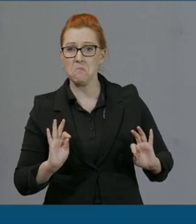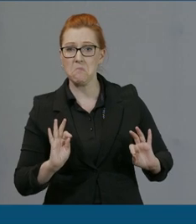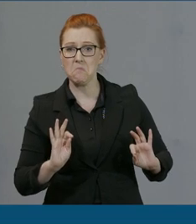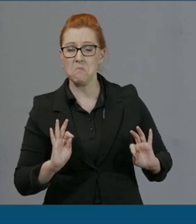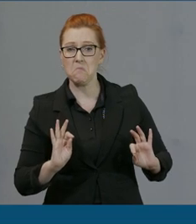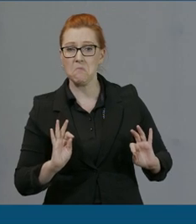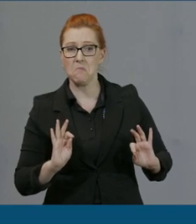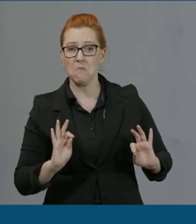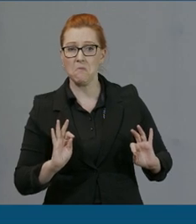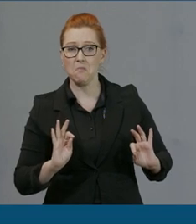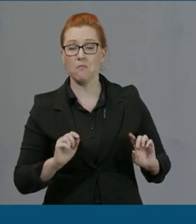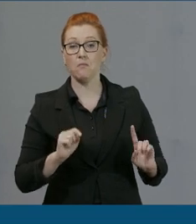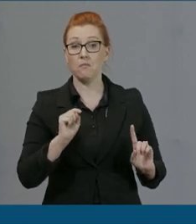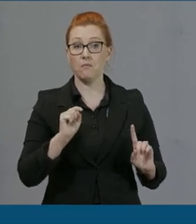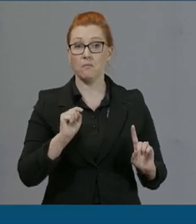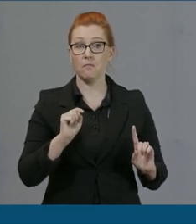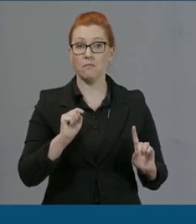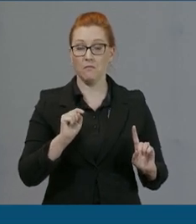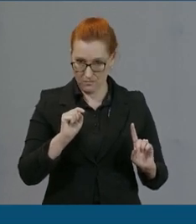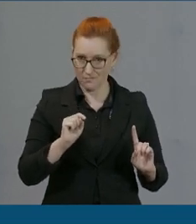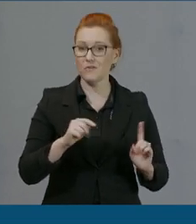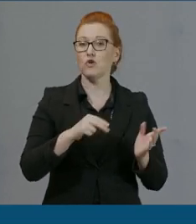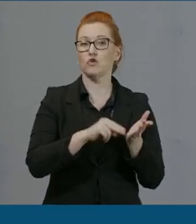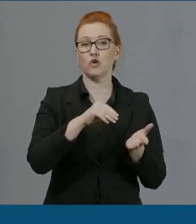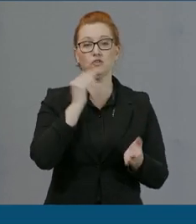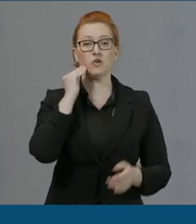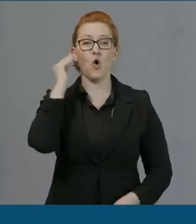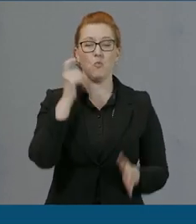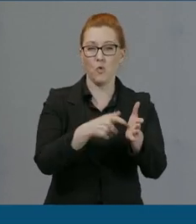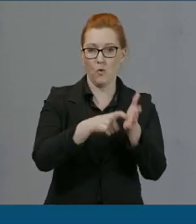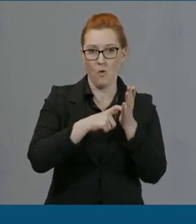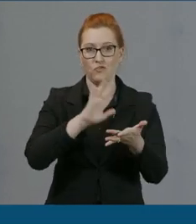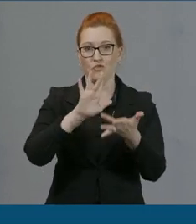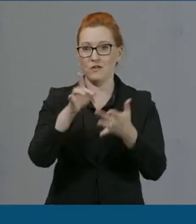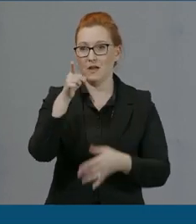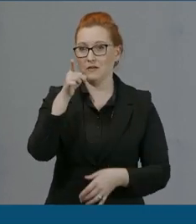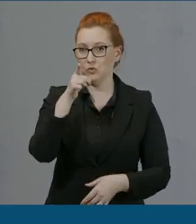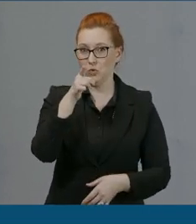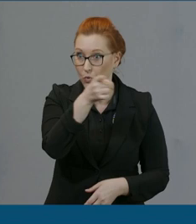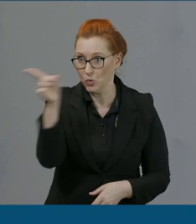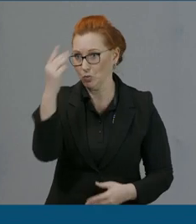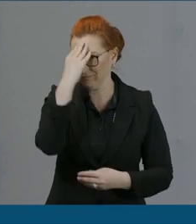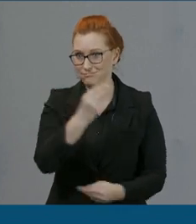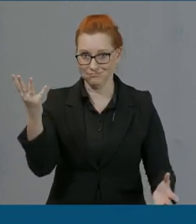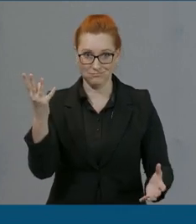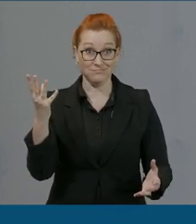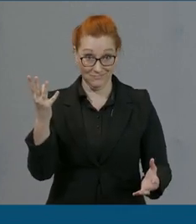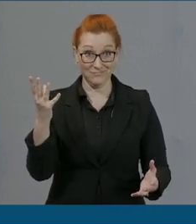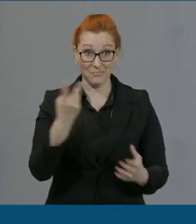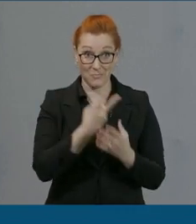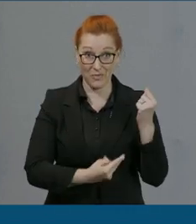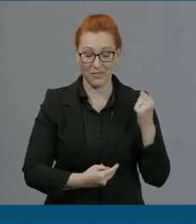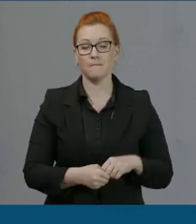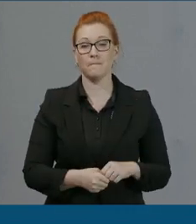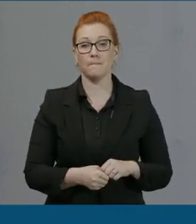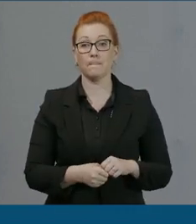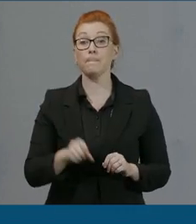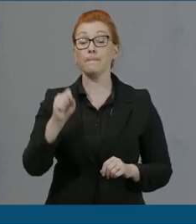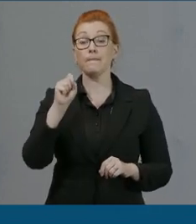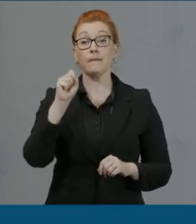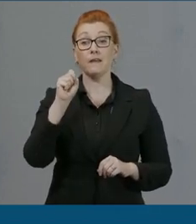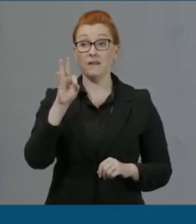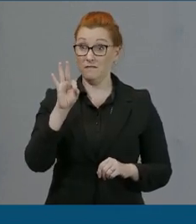facility, you would be contacted immediately. If you would choose